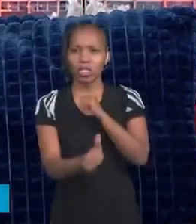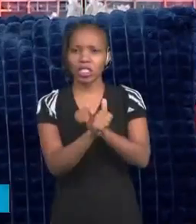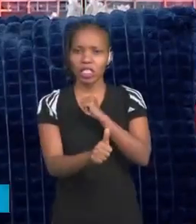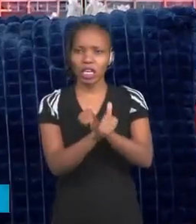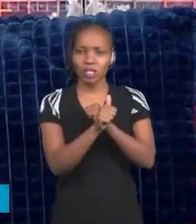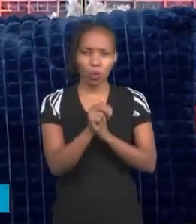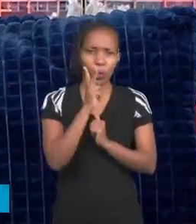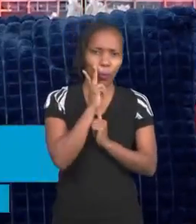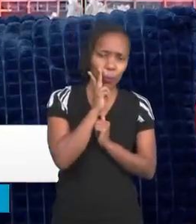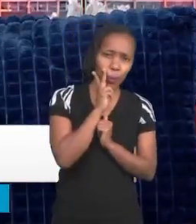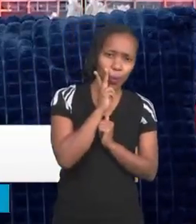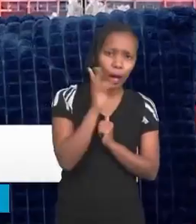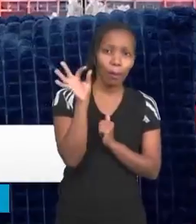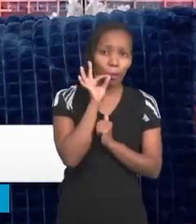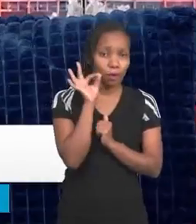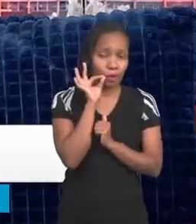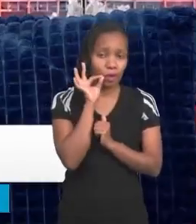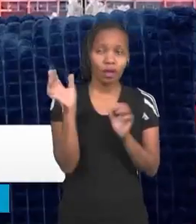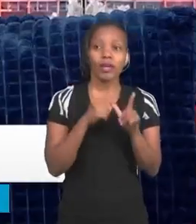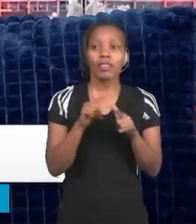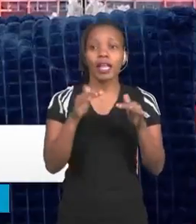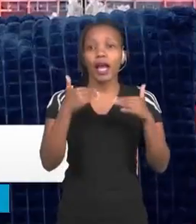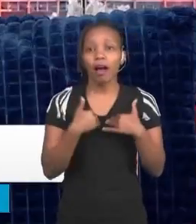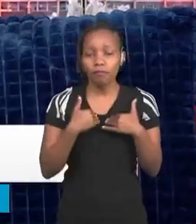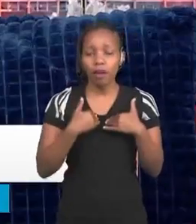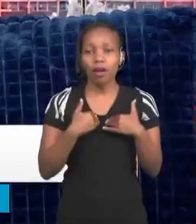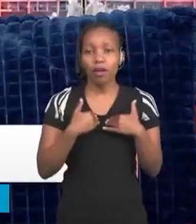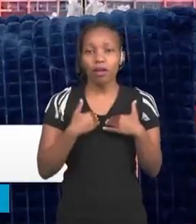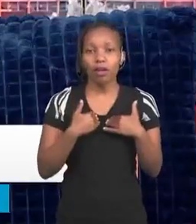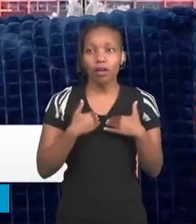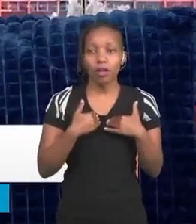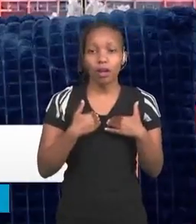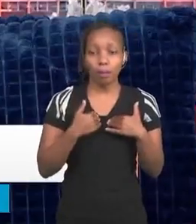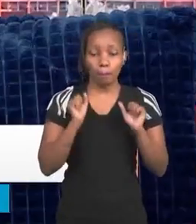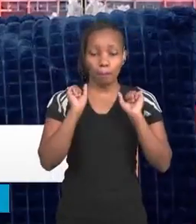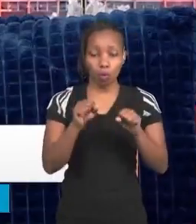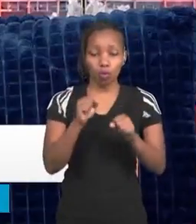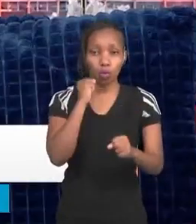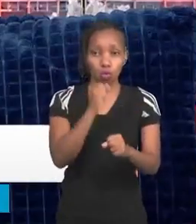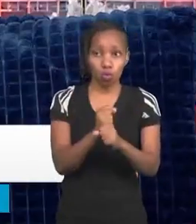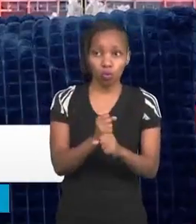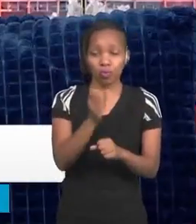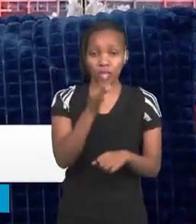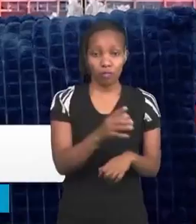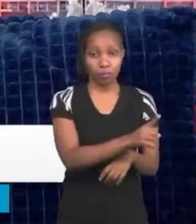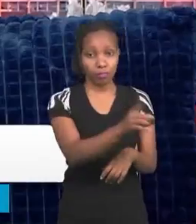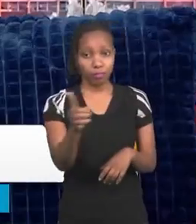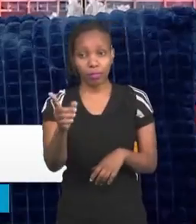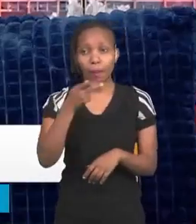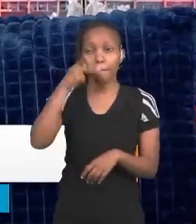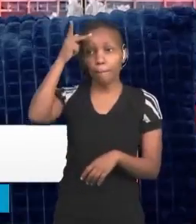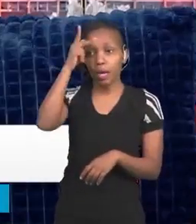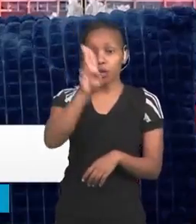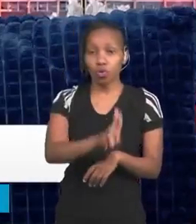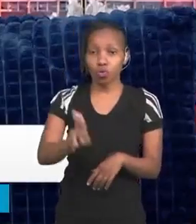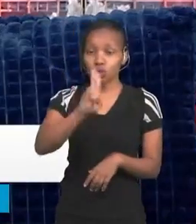smoke cannabis, they'll have a higher chance of actually doing it. If you, as a parent, you're using it